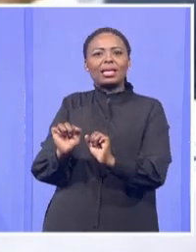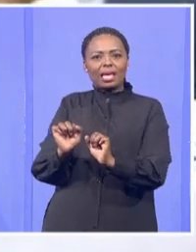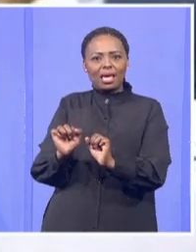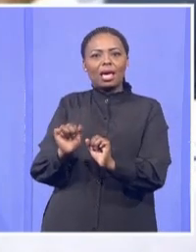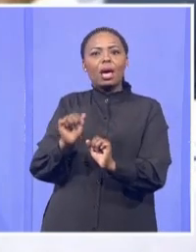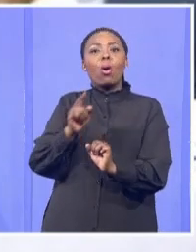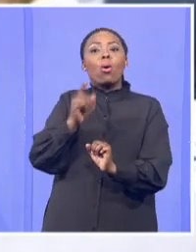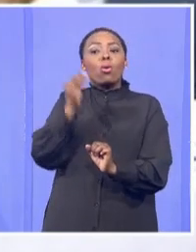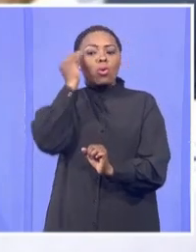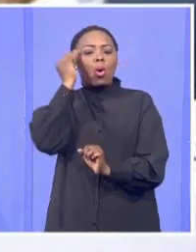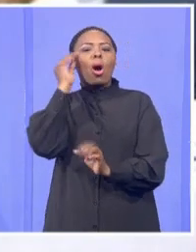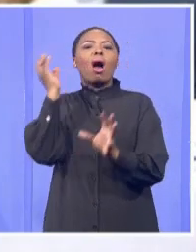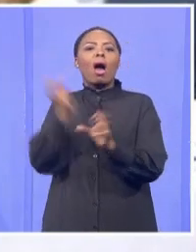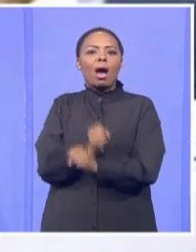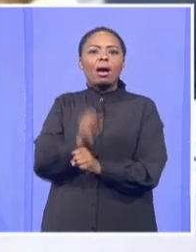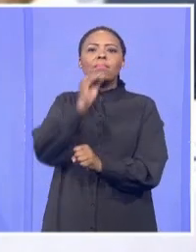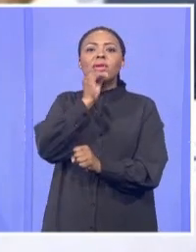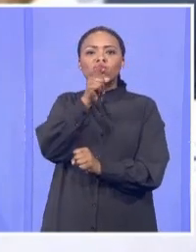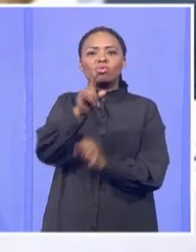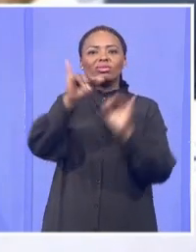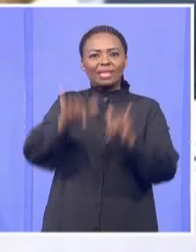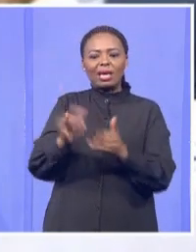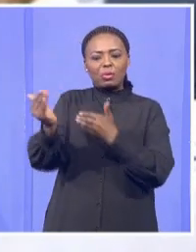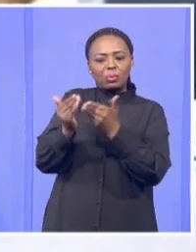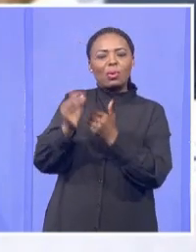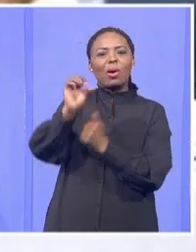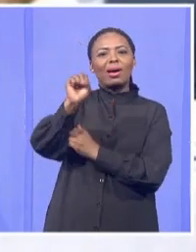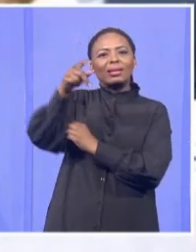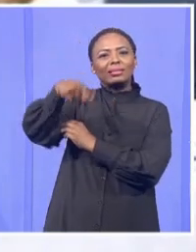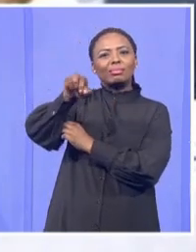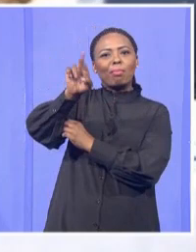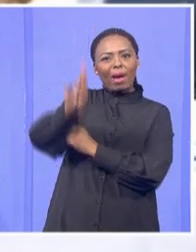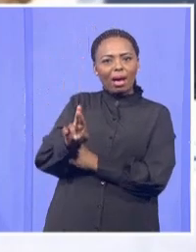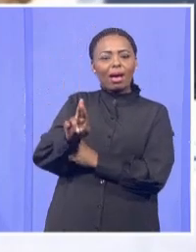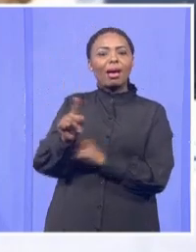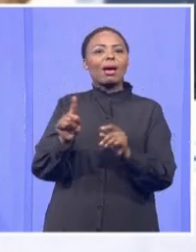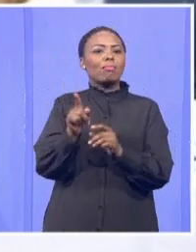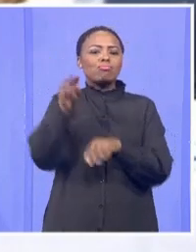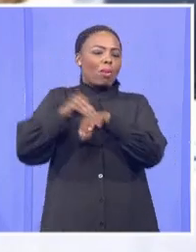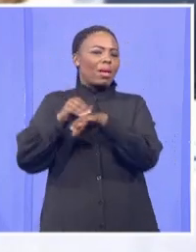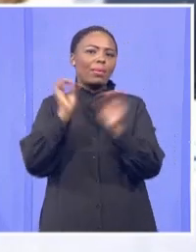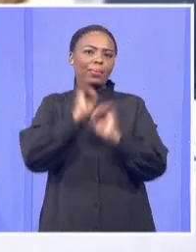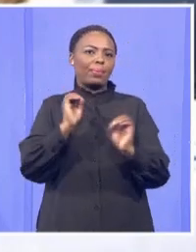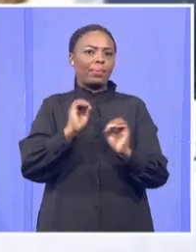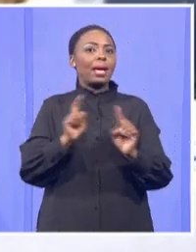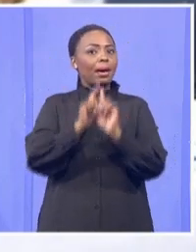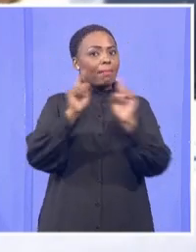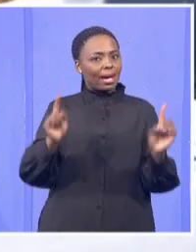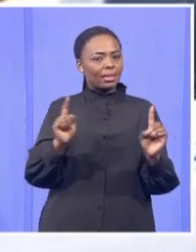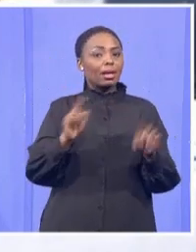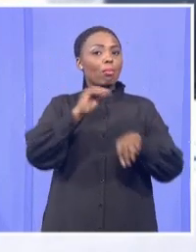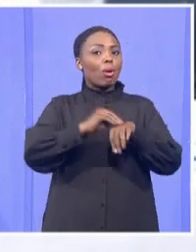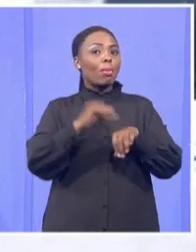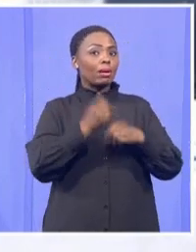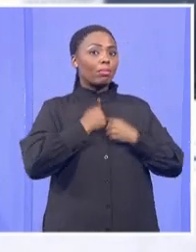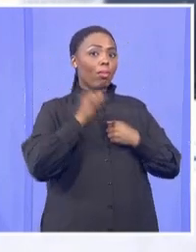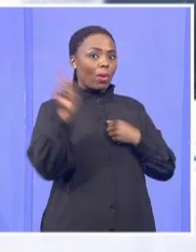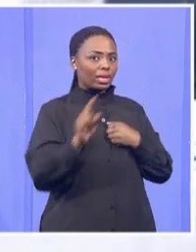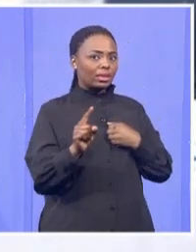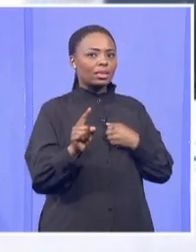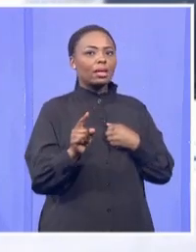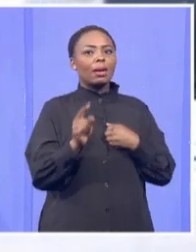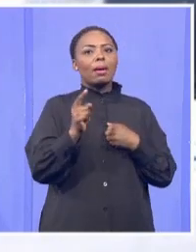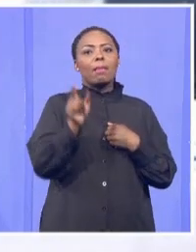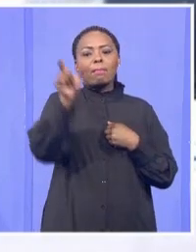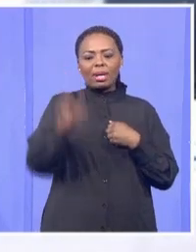area. So we don't have a problem. We have a problem with people that have physical address. But what they do,